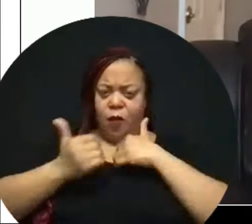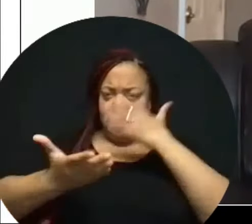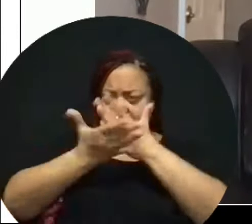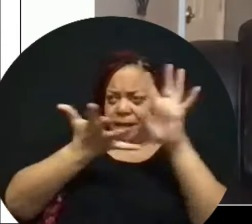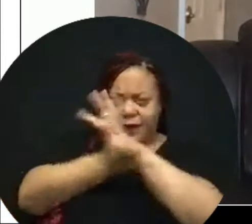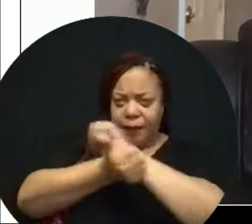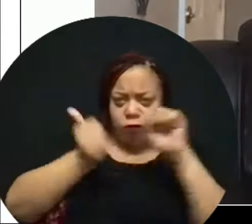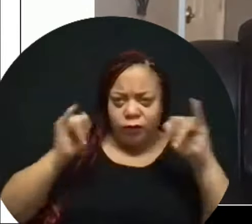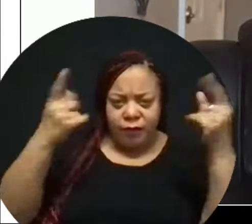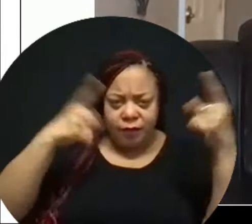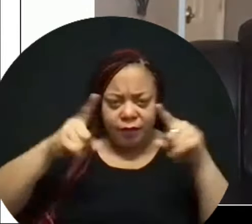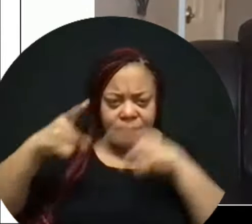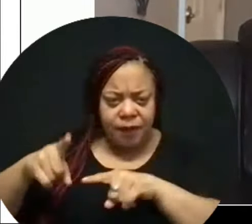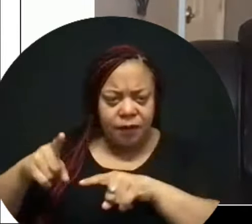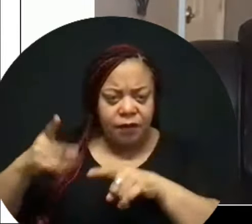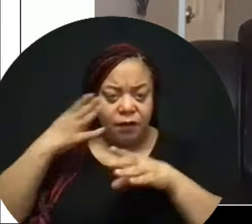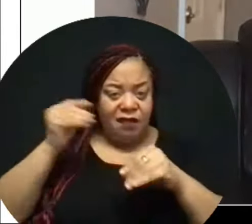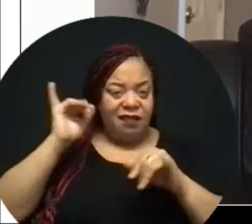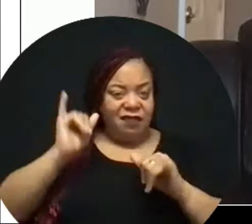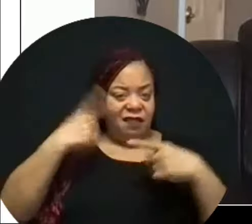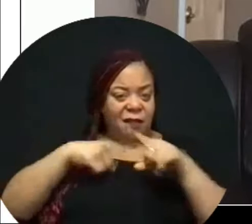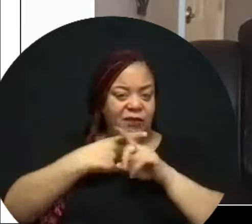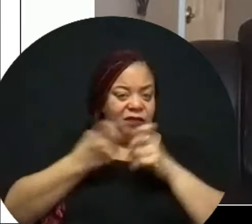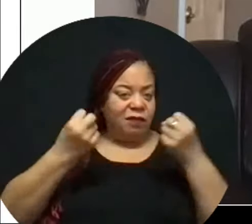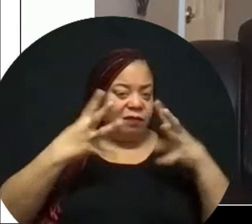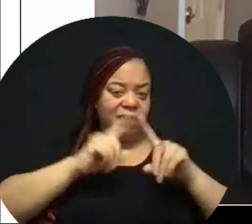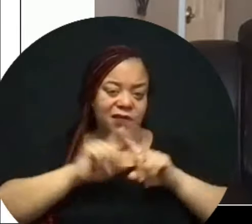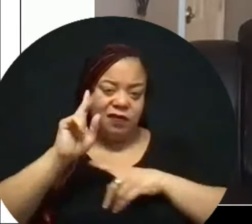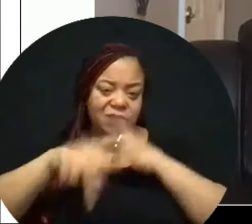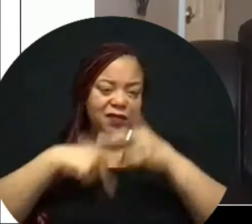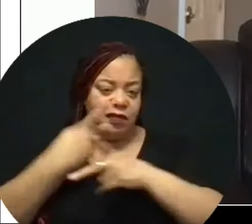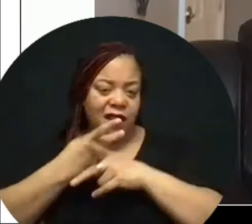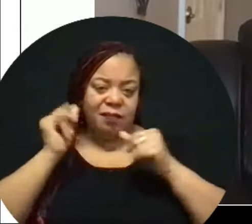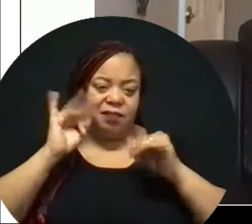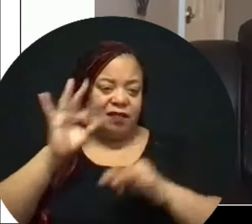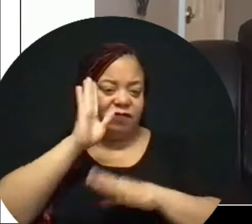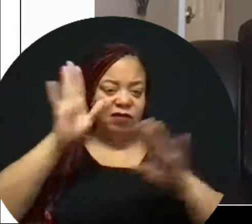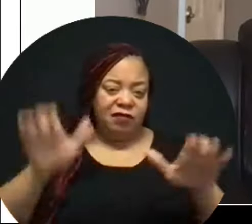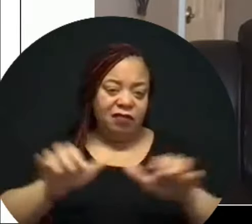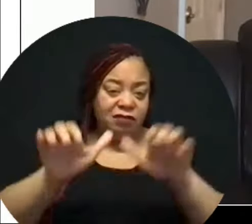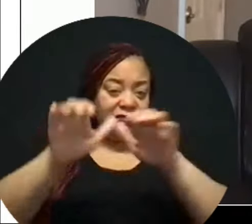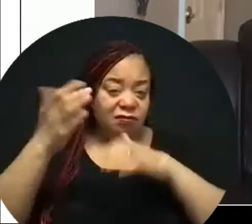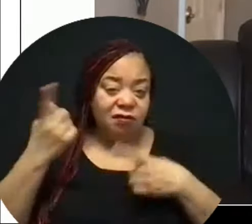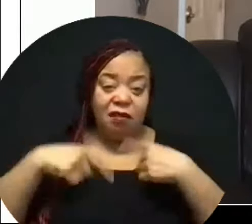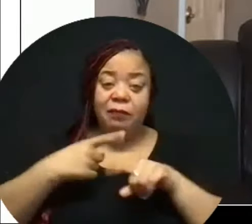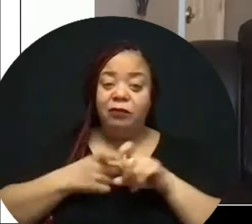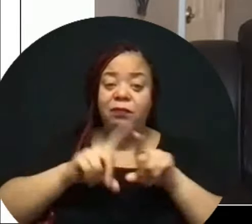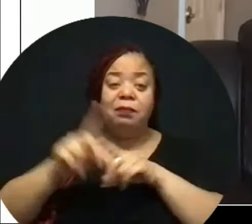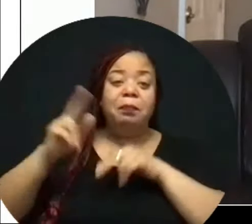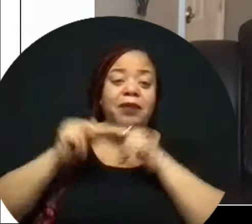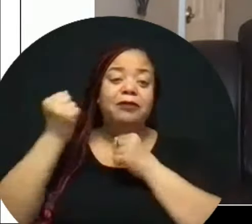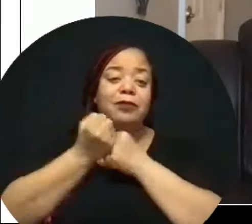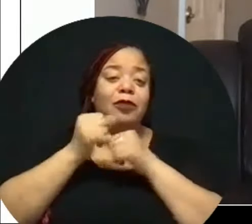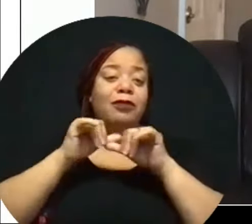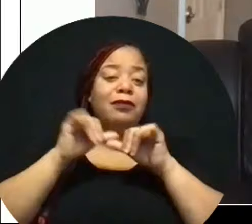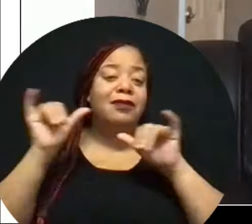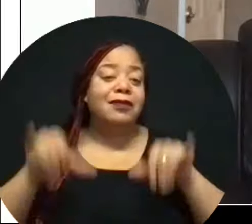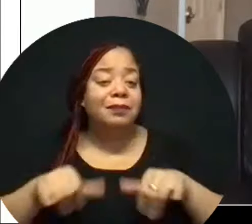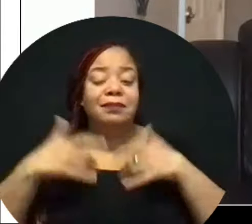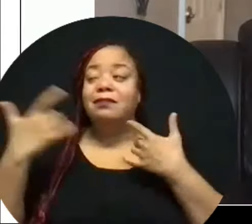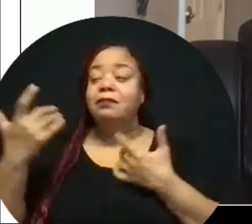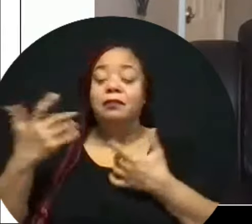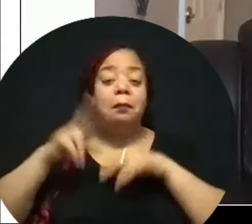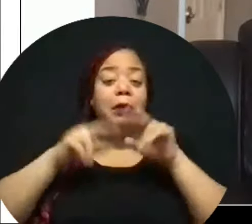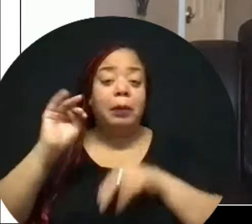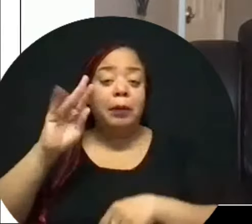think we could look at a society where prisons aren't a thing, where we solve our problems within inside our communities and have